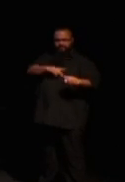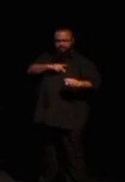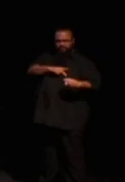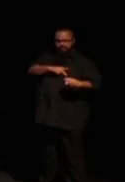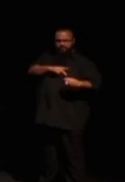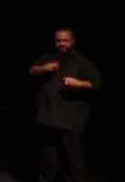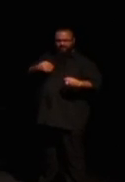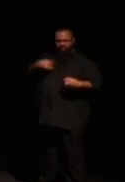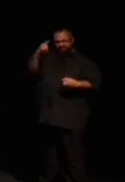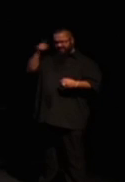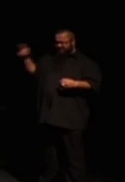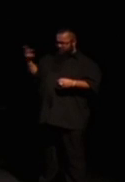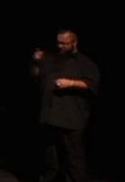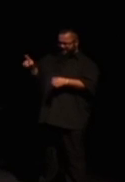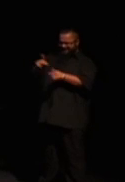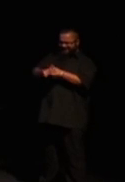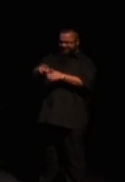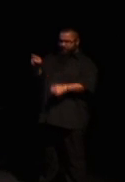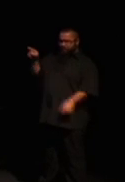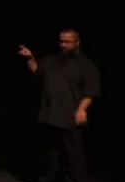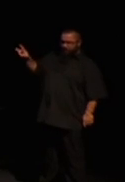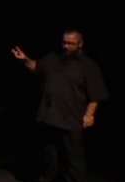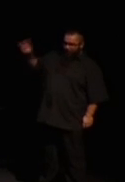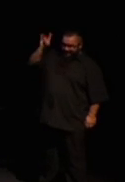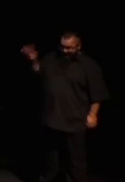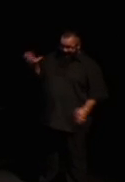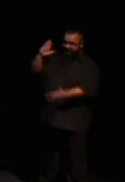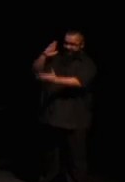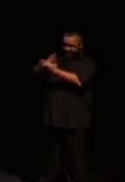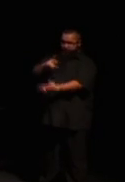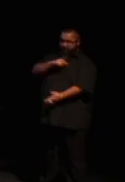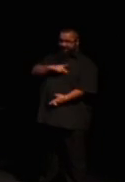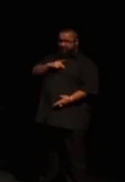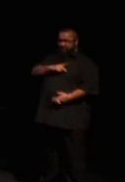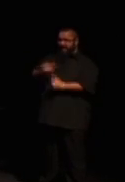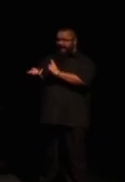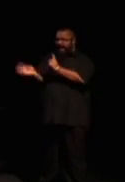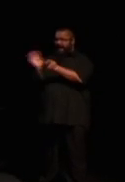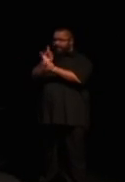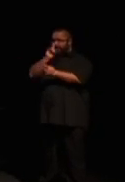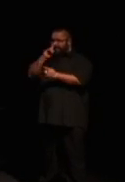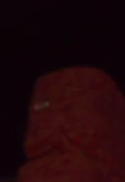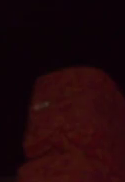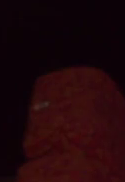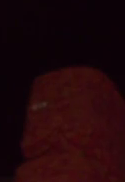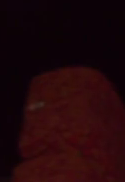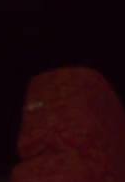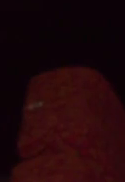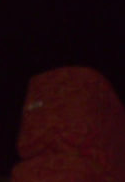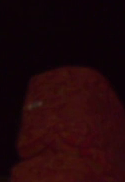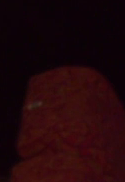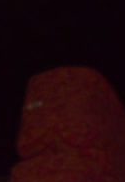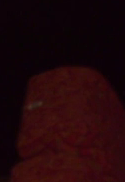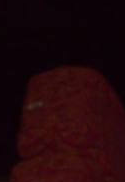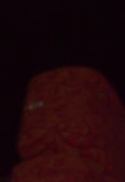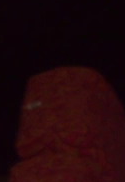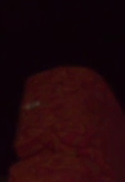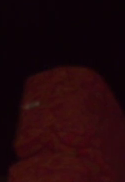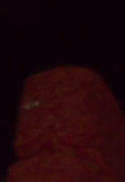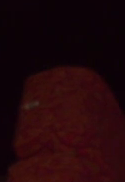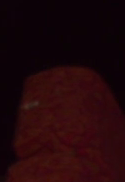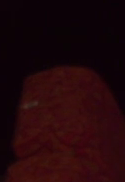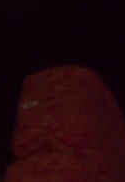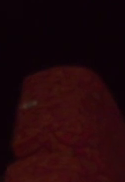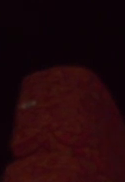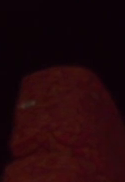are one of those industry professionals. Yes. And they were lucky to perform and work alongside you. And I just had a